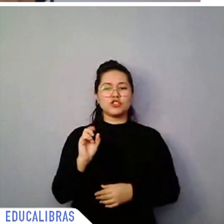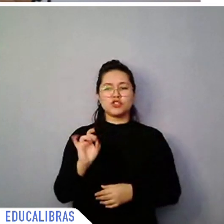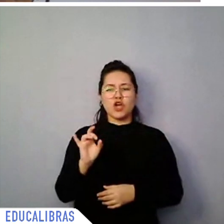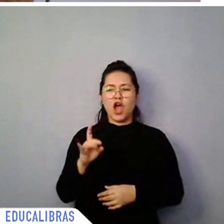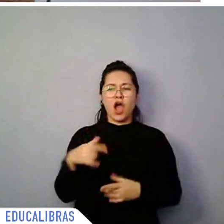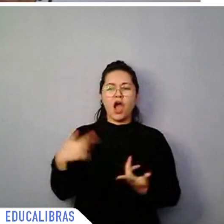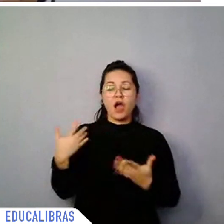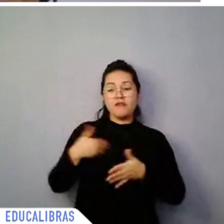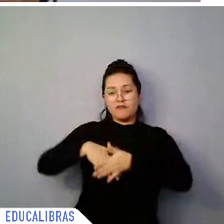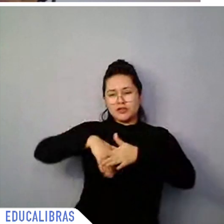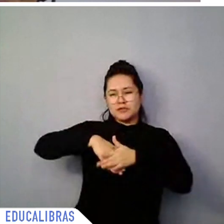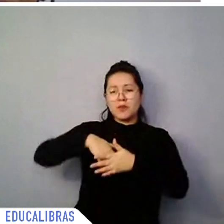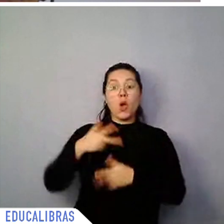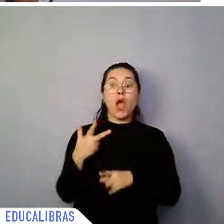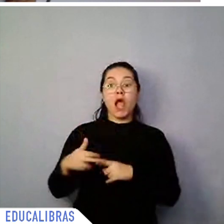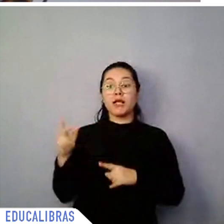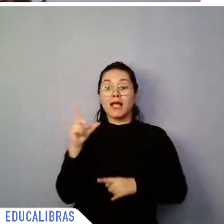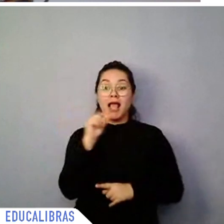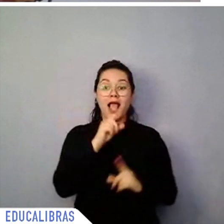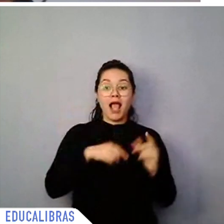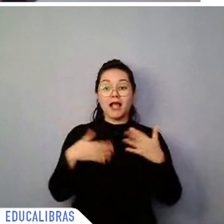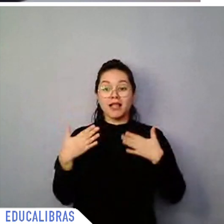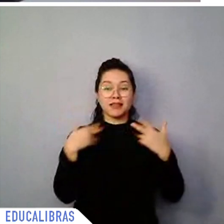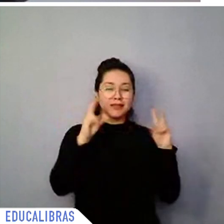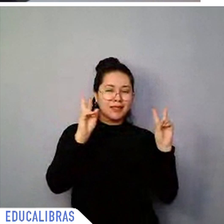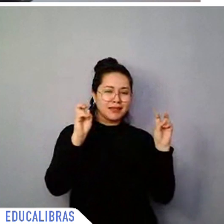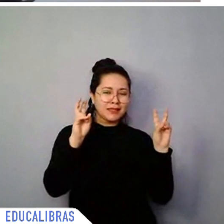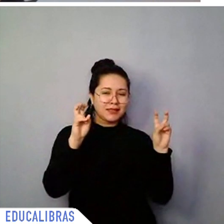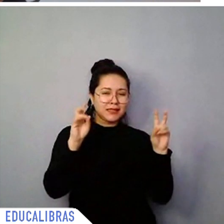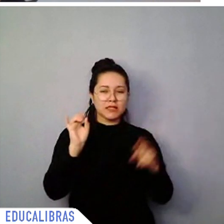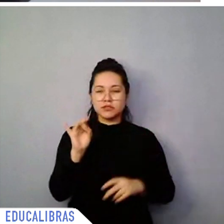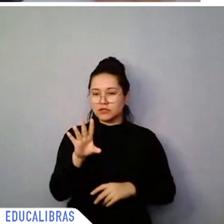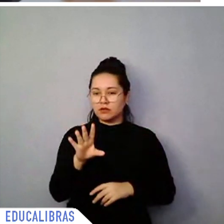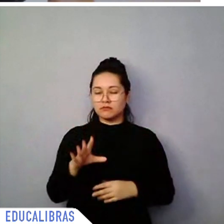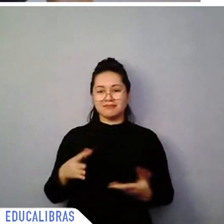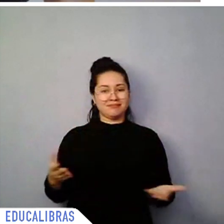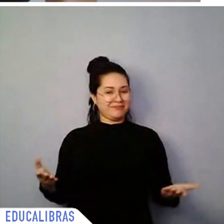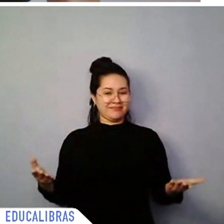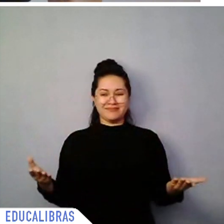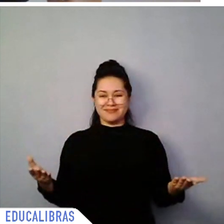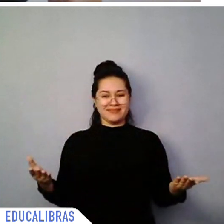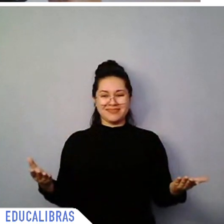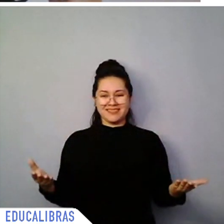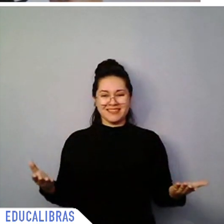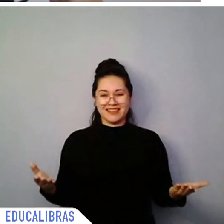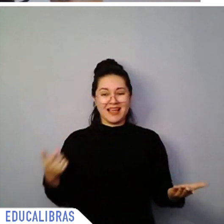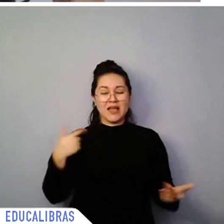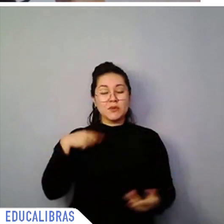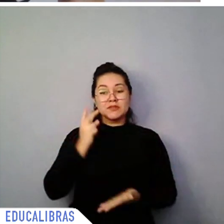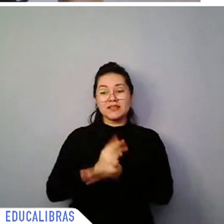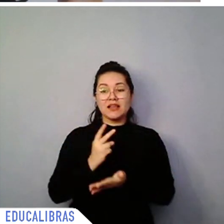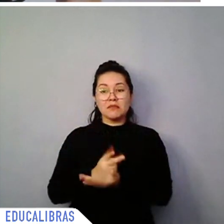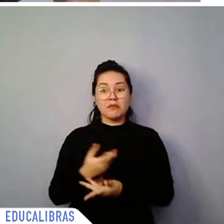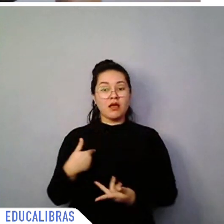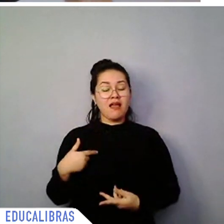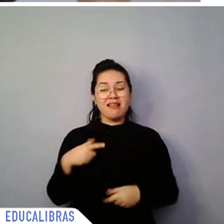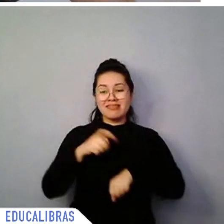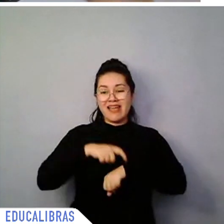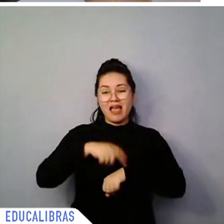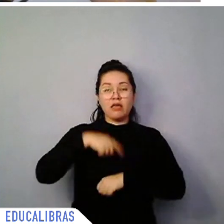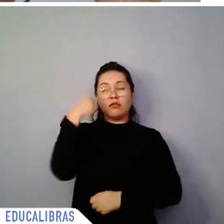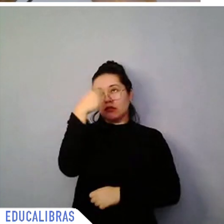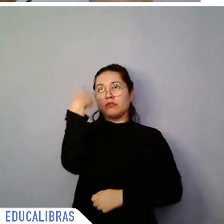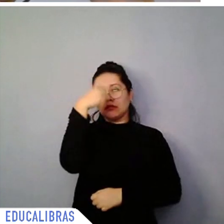a conversation topic for people. as much as soccer